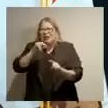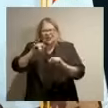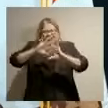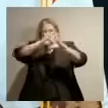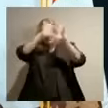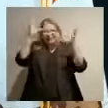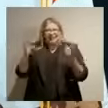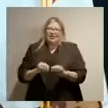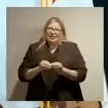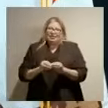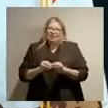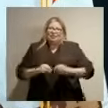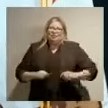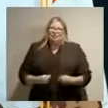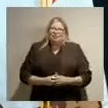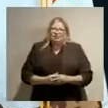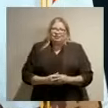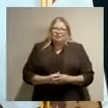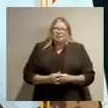to be considered.